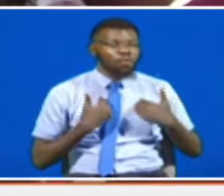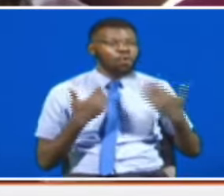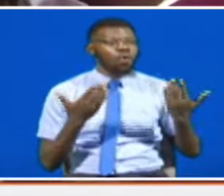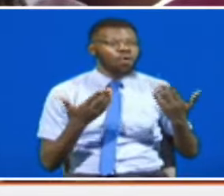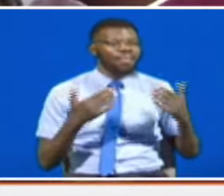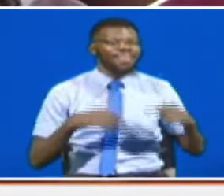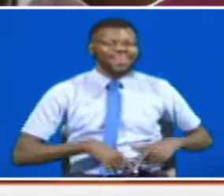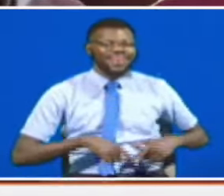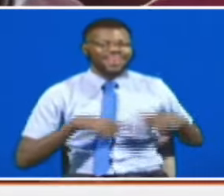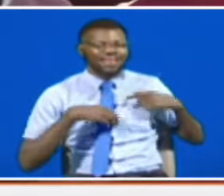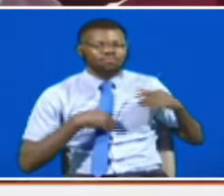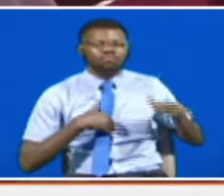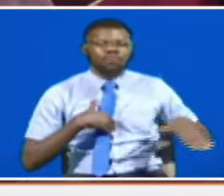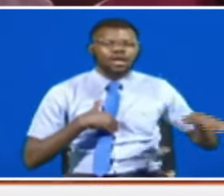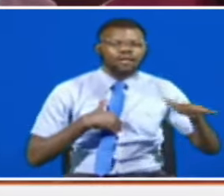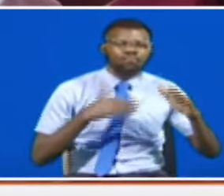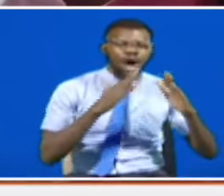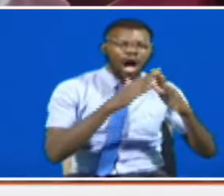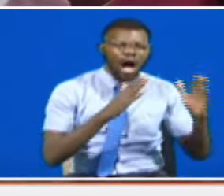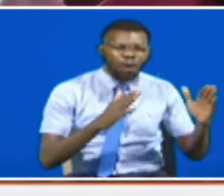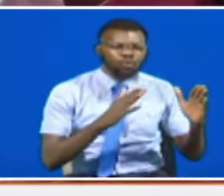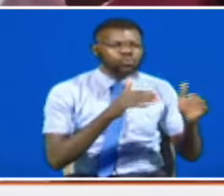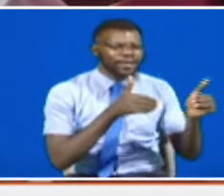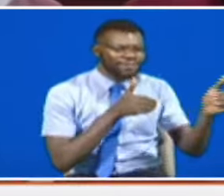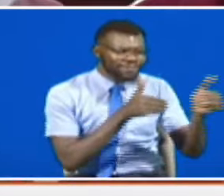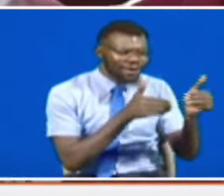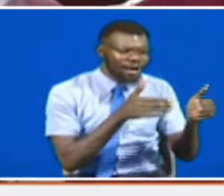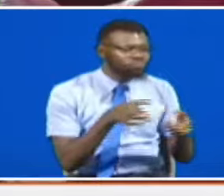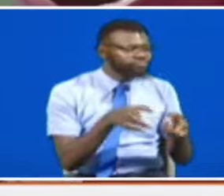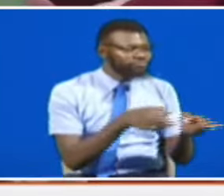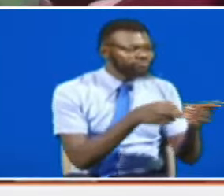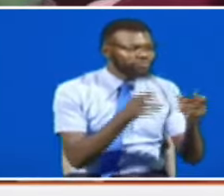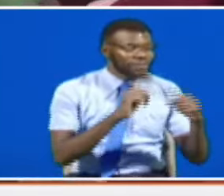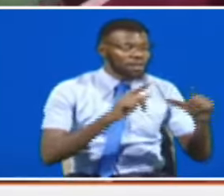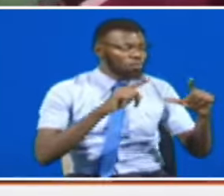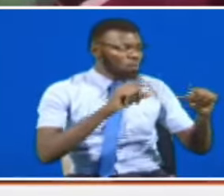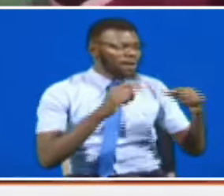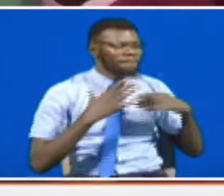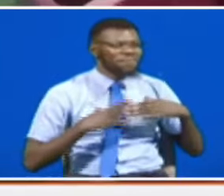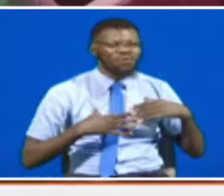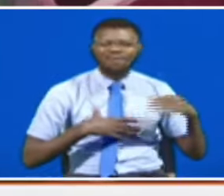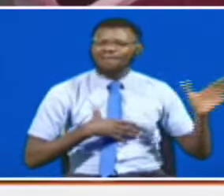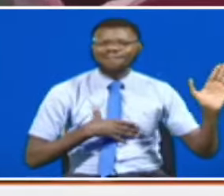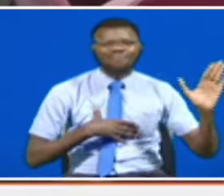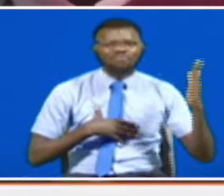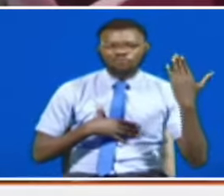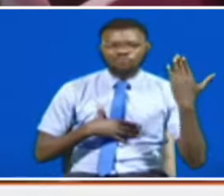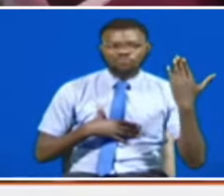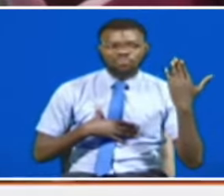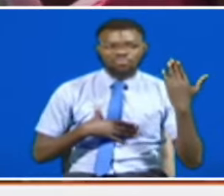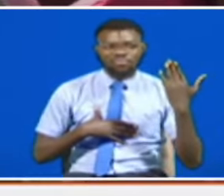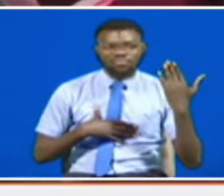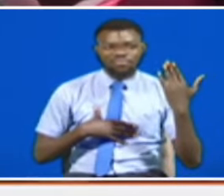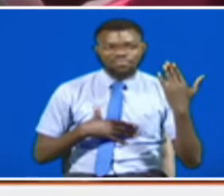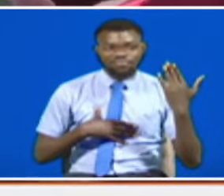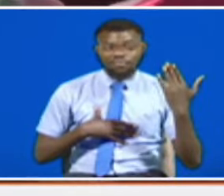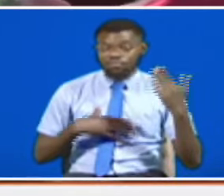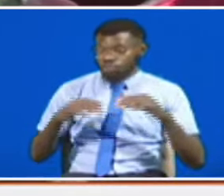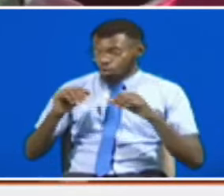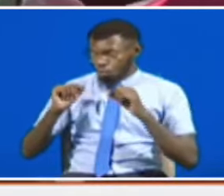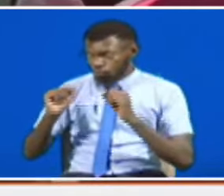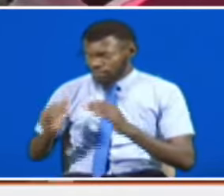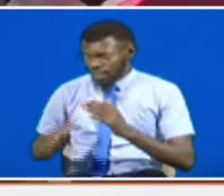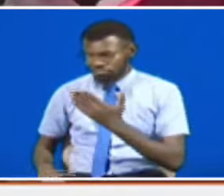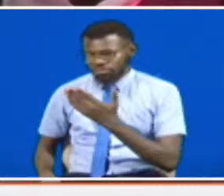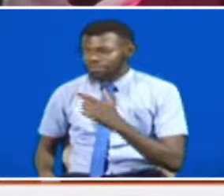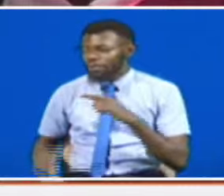banks. We've been telling people you need to move. Now what we need to do, and this is our disaster chief officer, let's move those people. We have